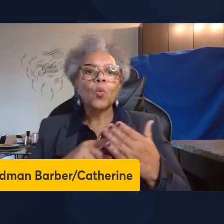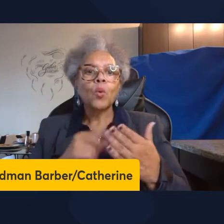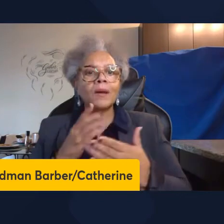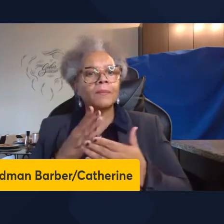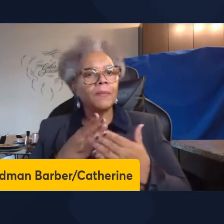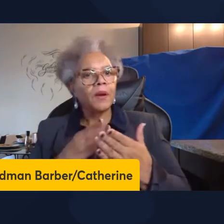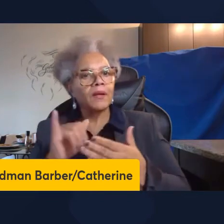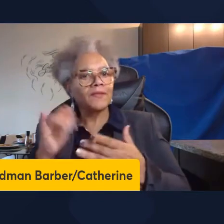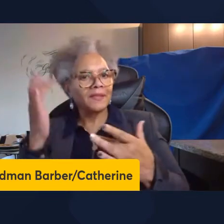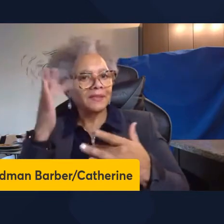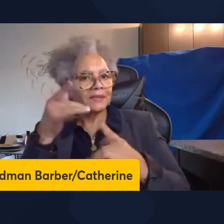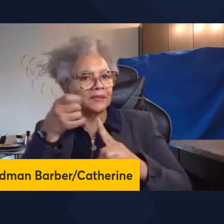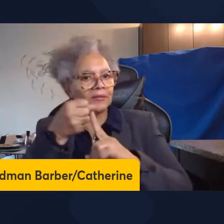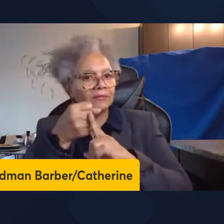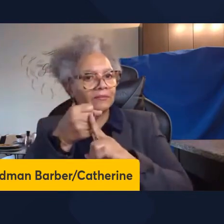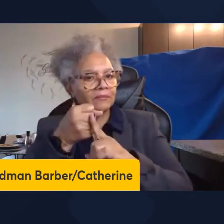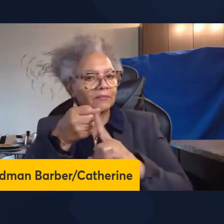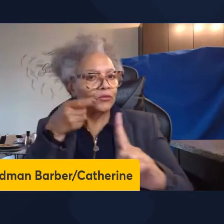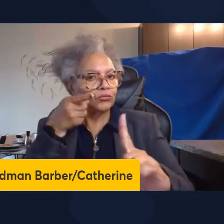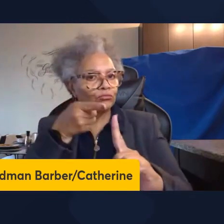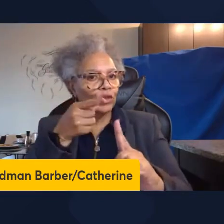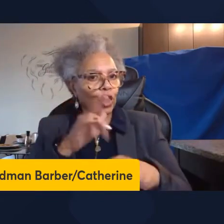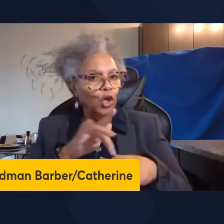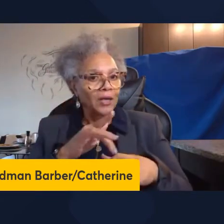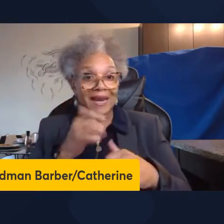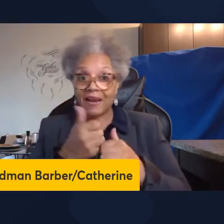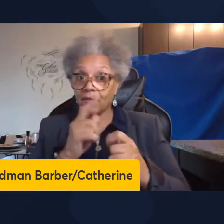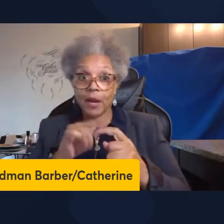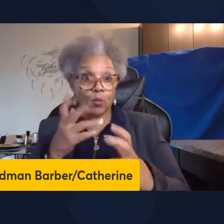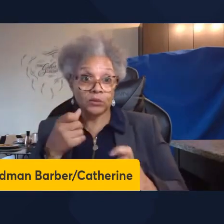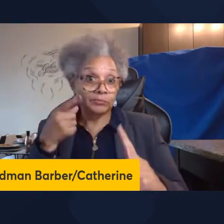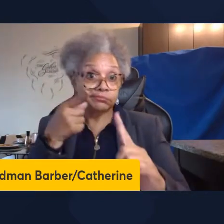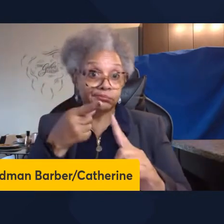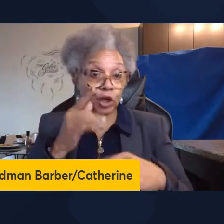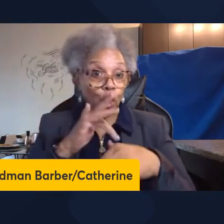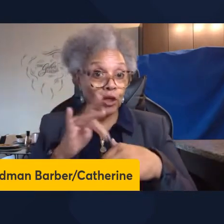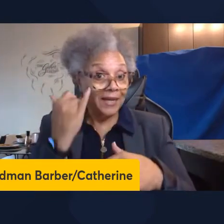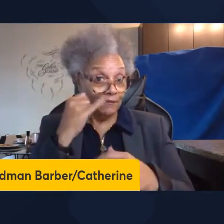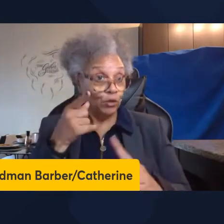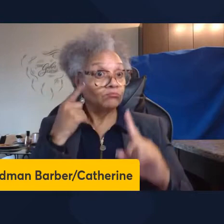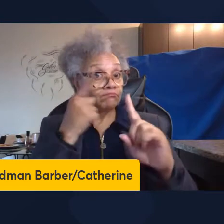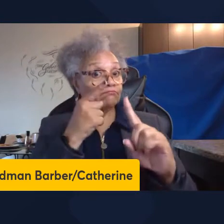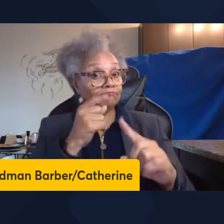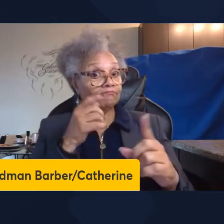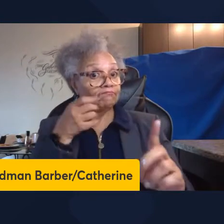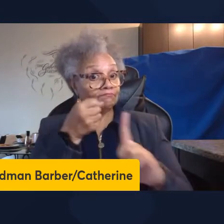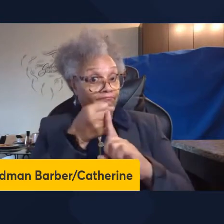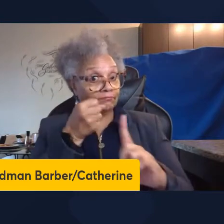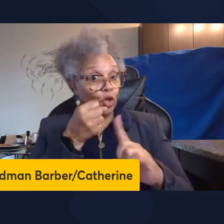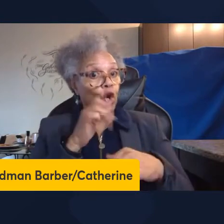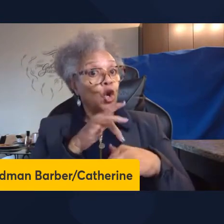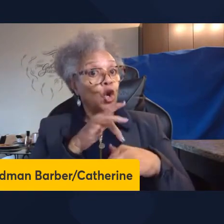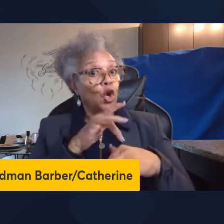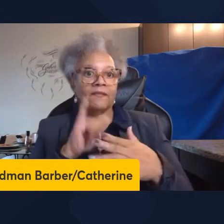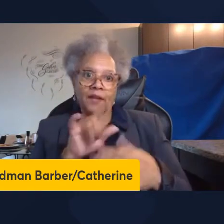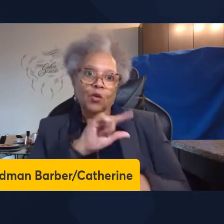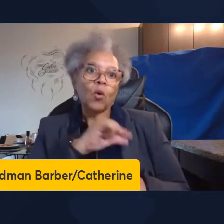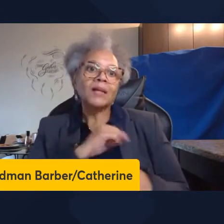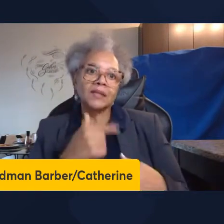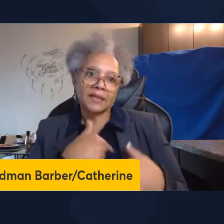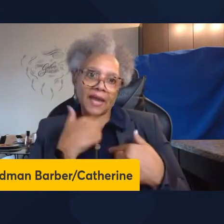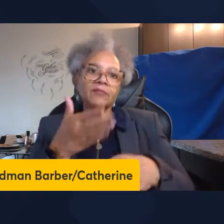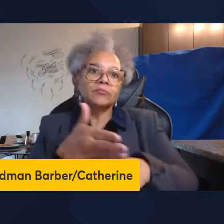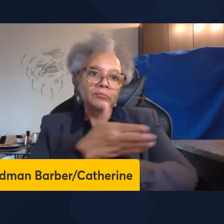target? Early. Everybody wants to hit it early. If you're able to target it early, then your quality of life is going to improve, because we know